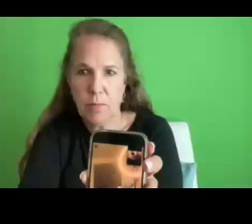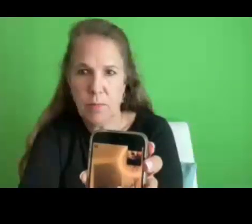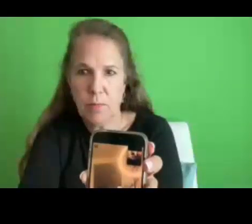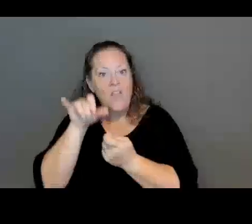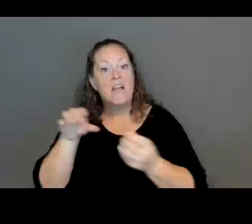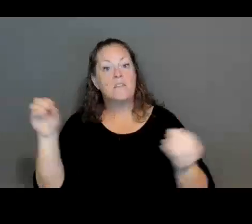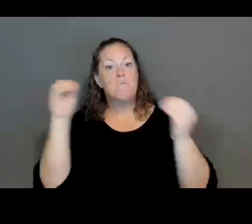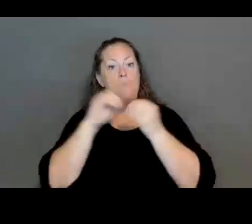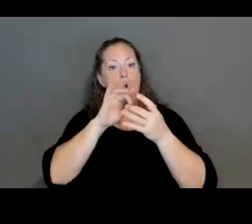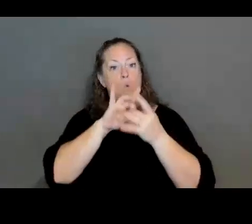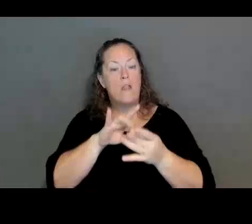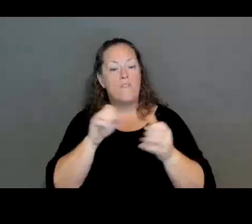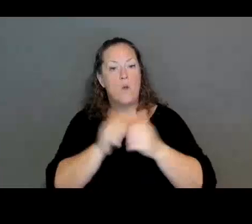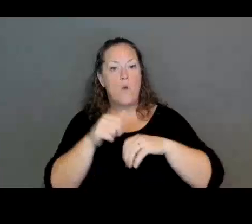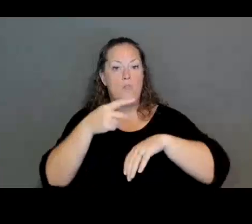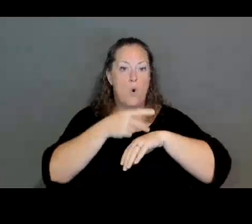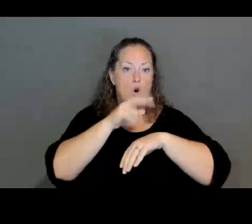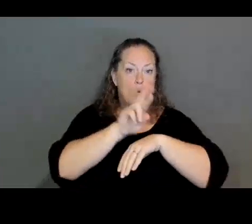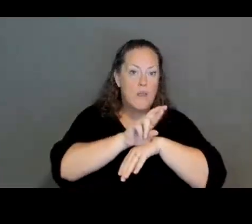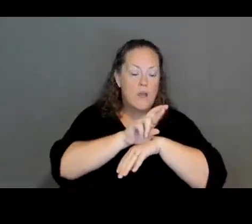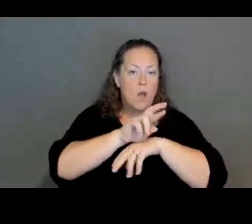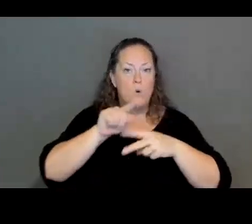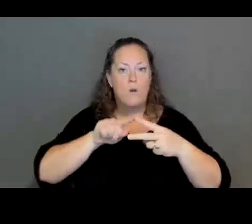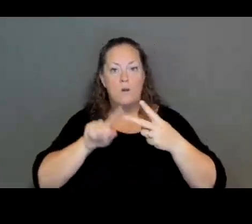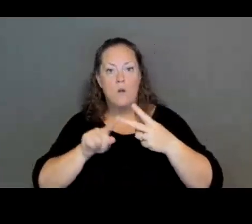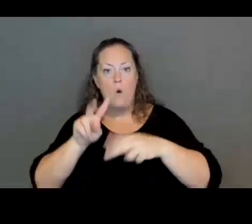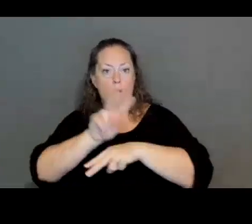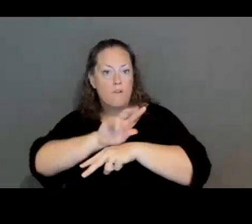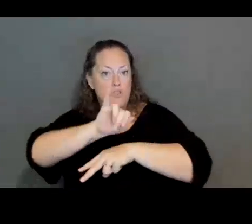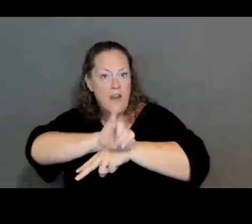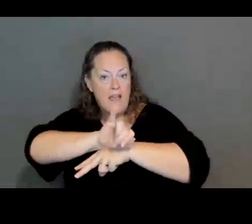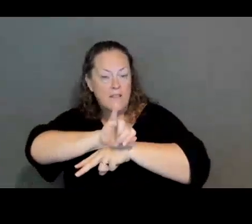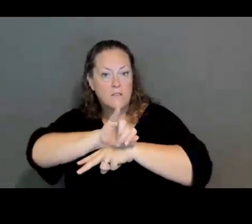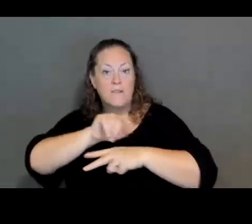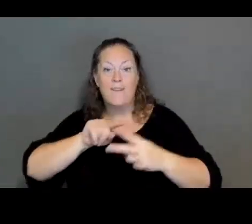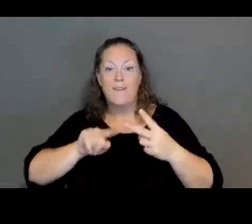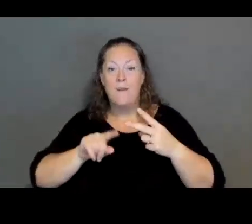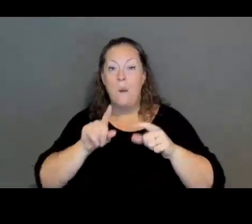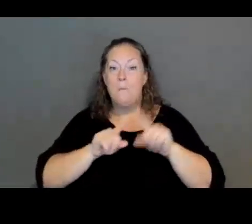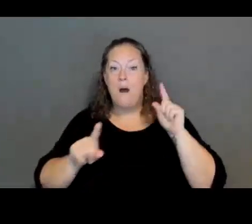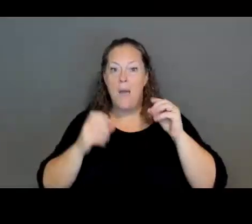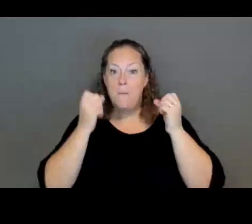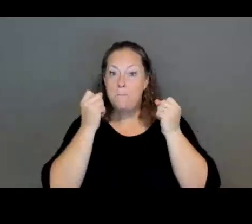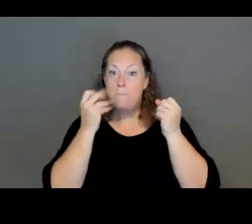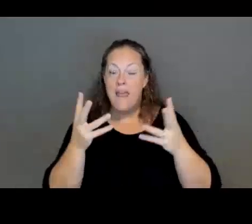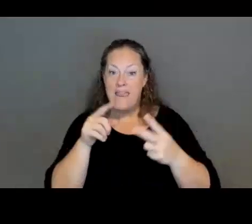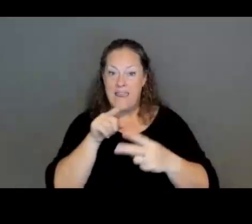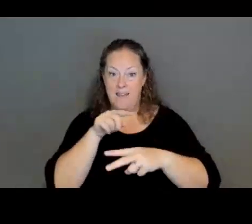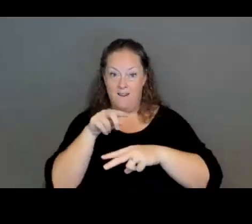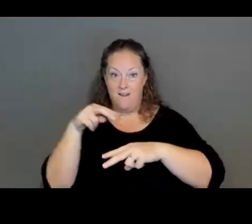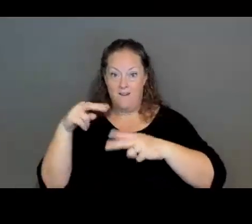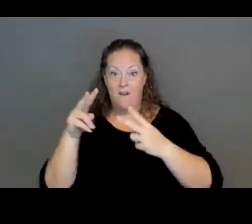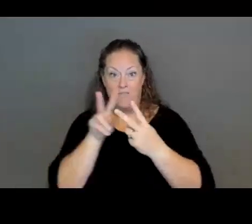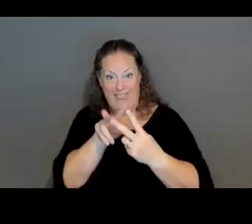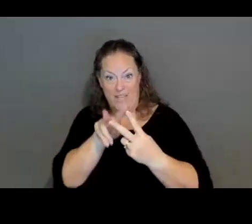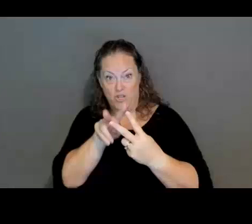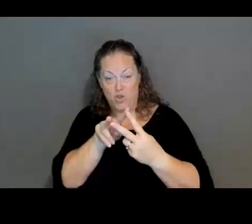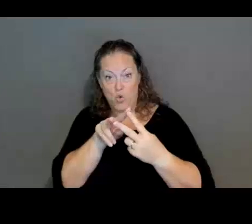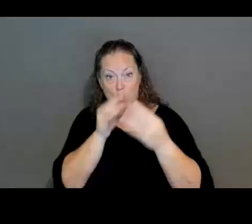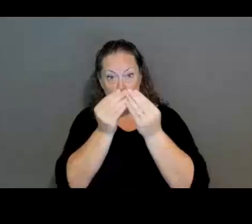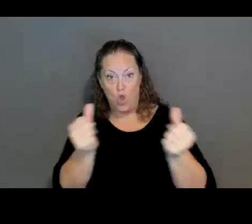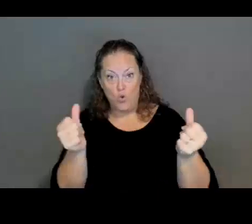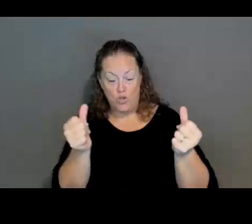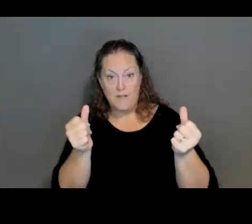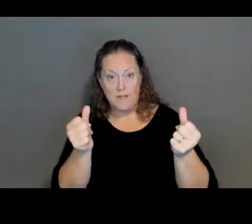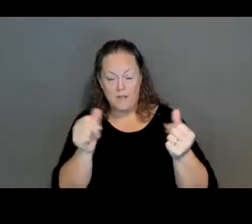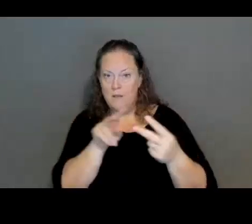relevant to Puerto Rico and U.S. Virgin Islands. However, a lot of the solutions in those 10 guides that we have